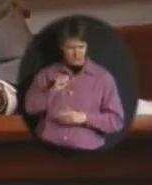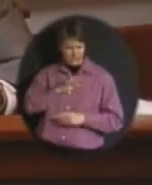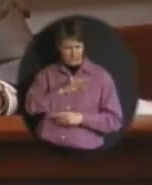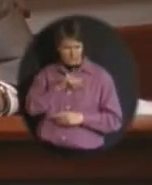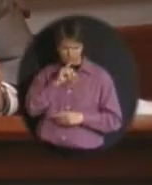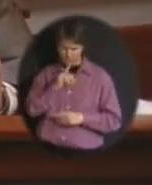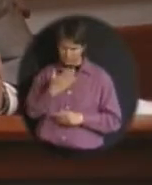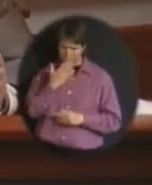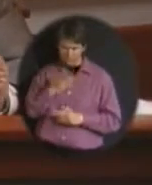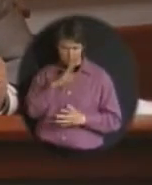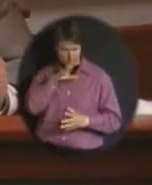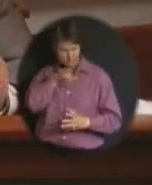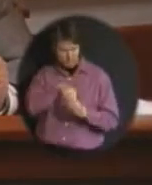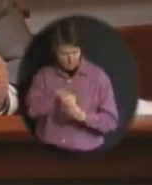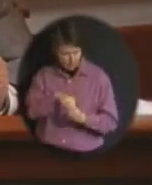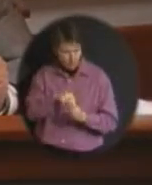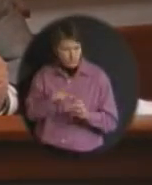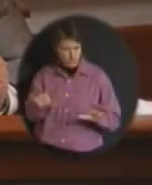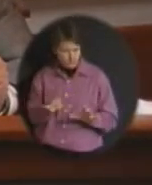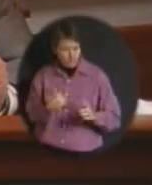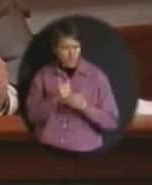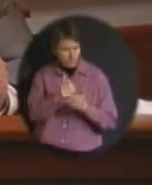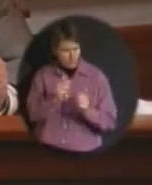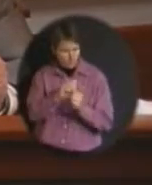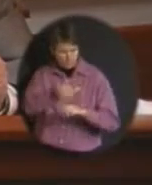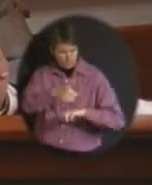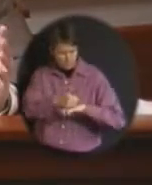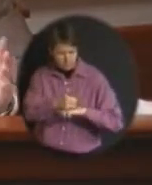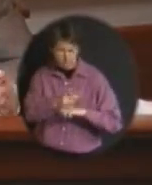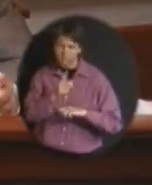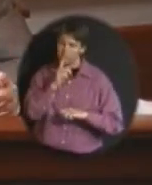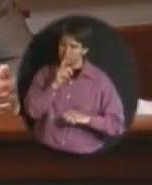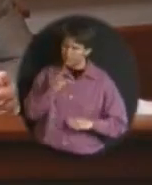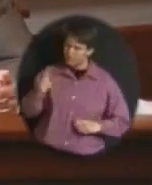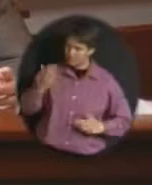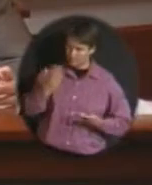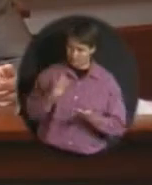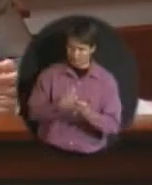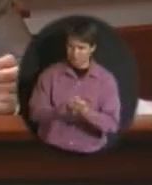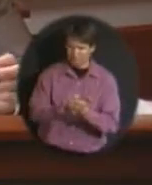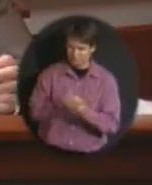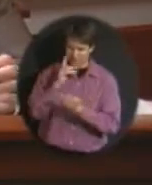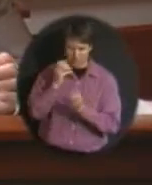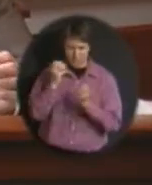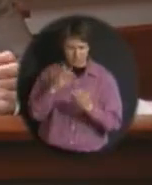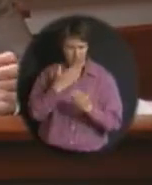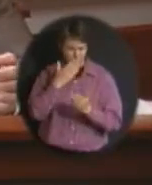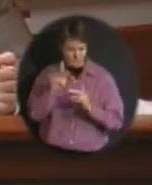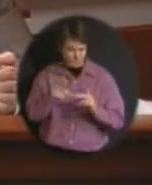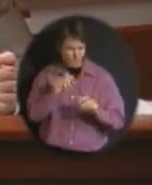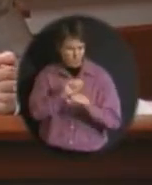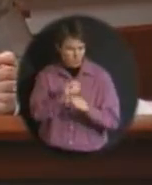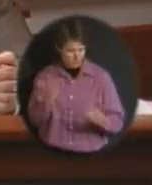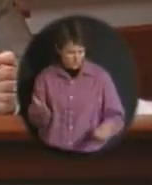terms of being engaged in the implementation, which is a real credit to a lot of good people that we have in this building.